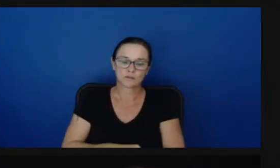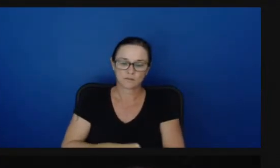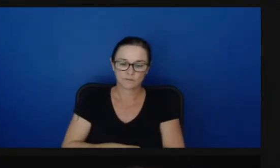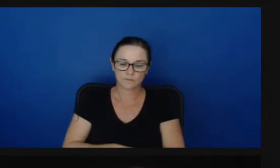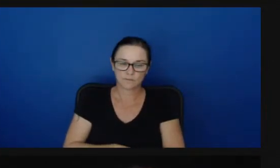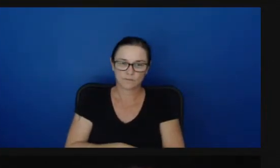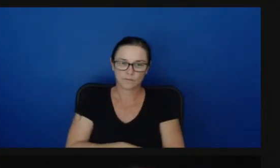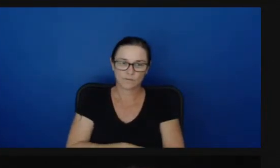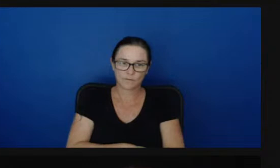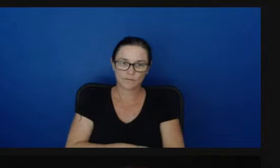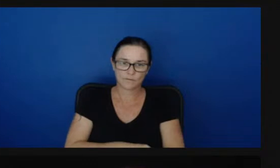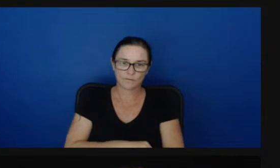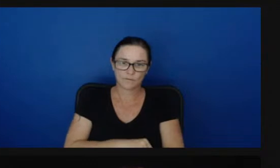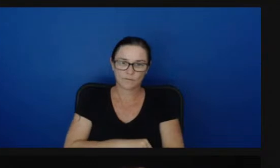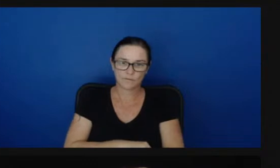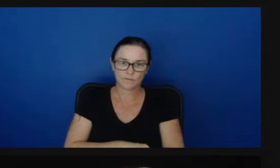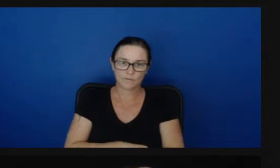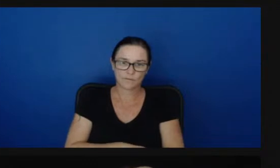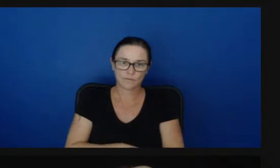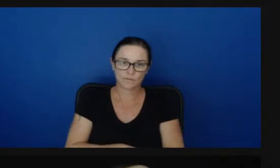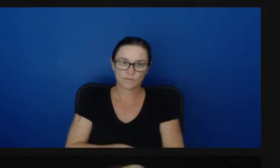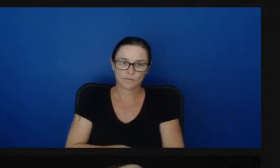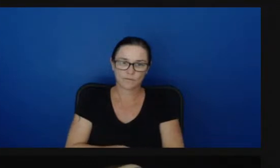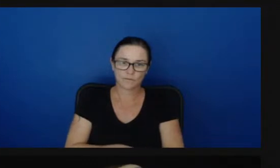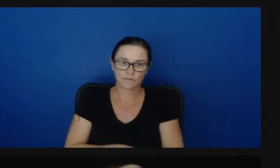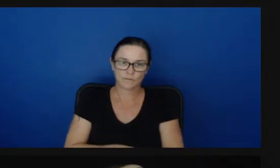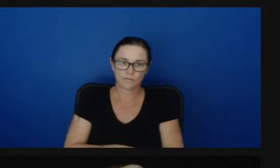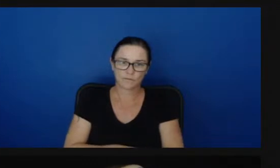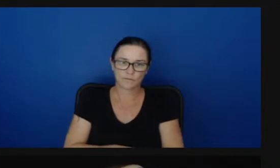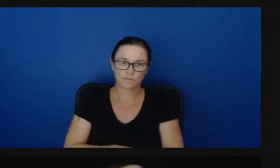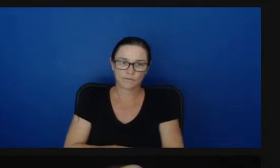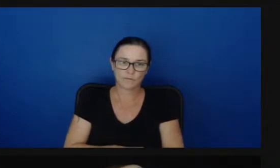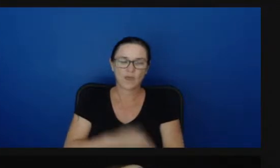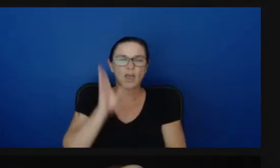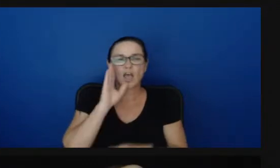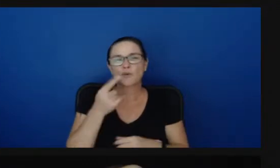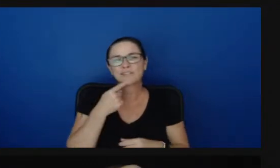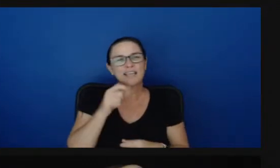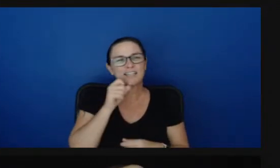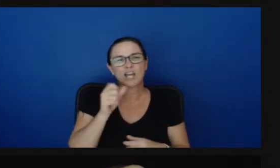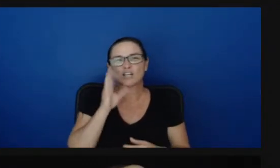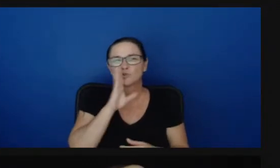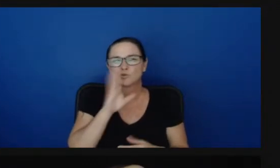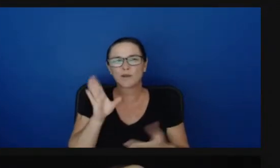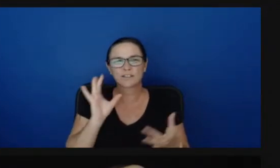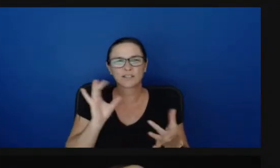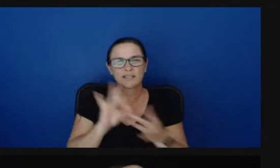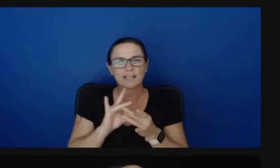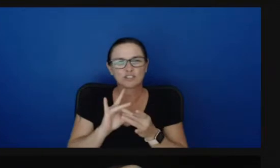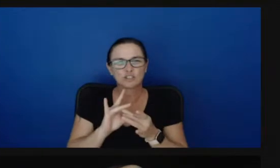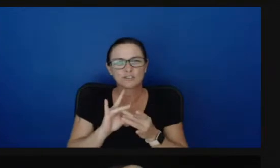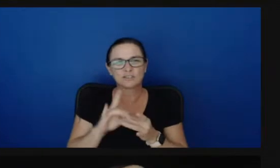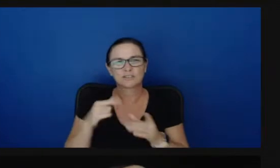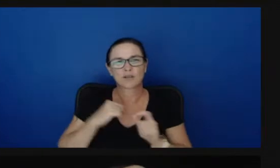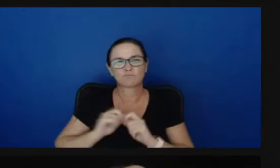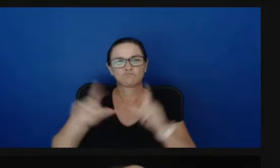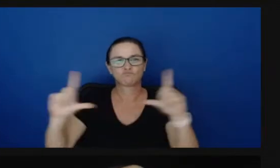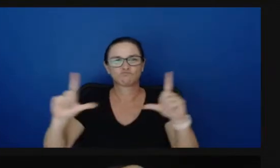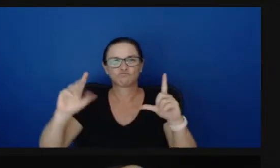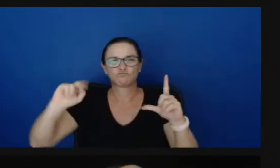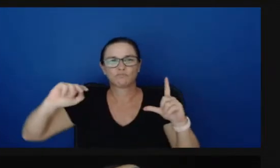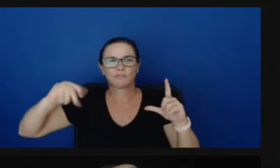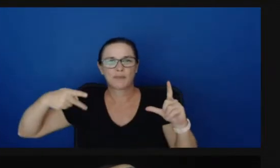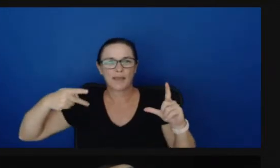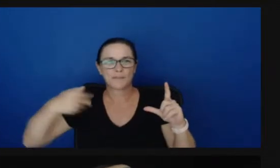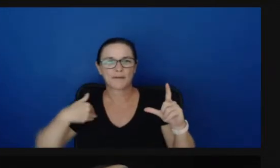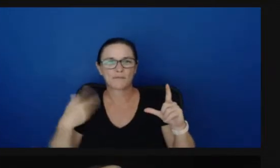further southwest. Yeah, I would say not directly. Let me bring up that map that has both of those on there.